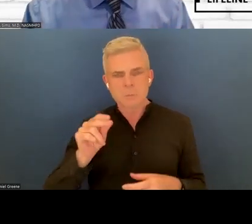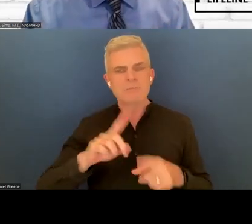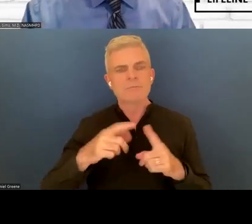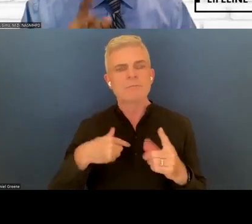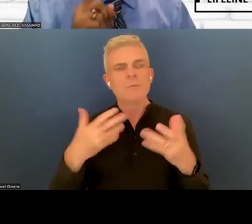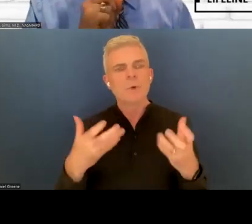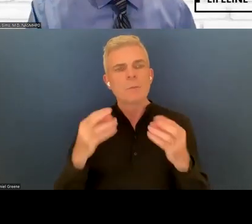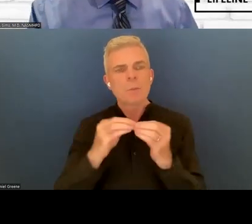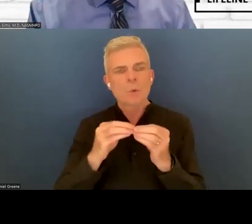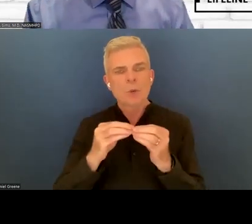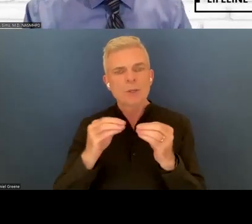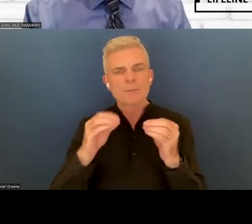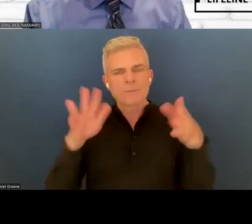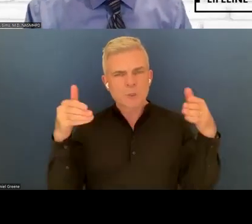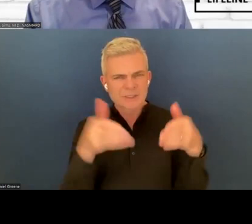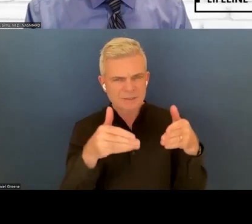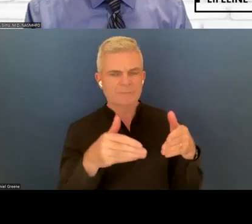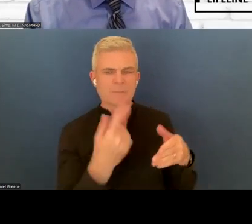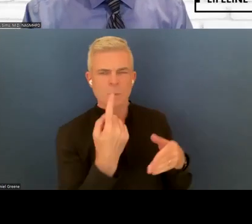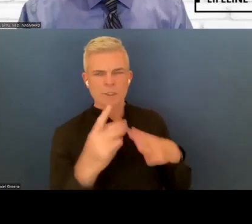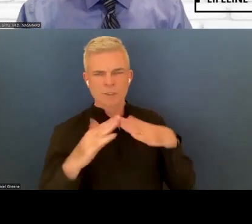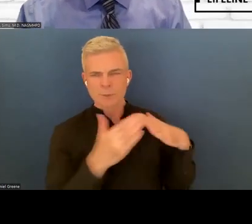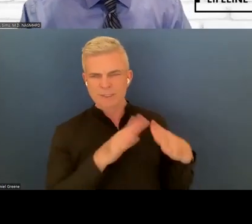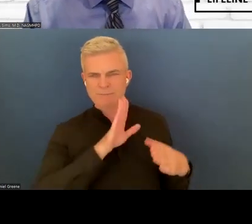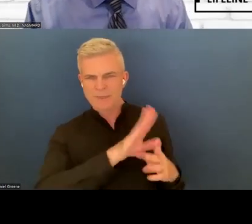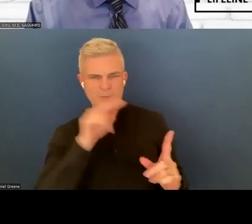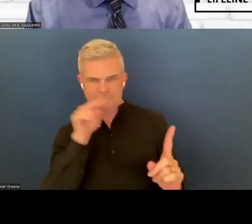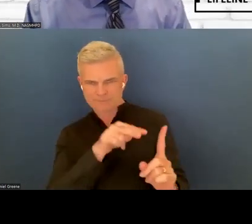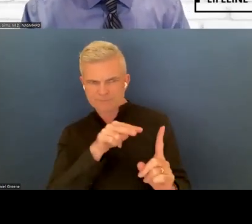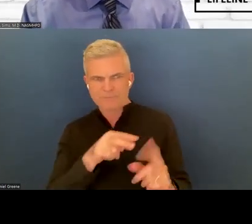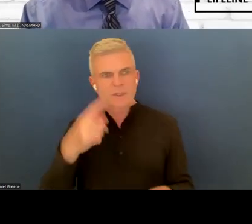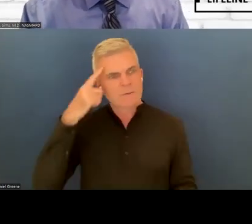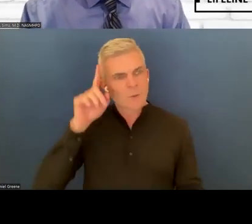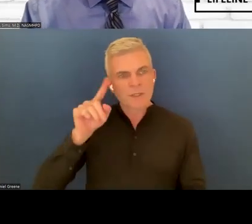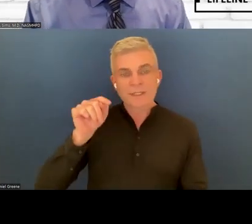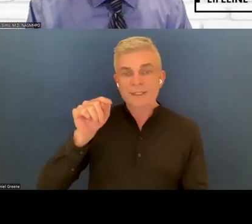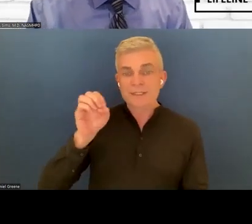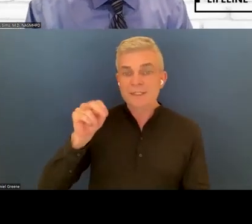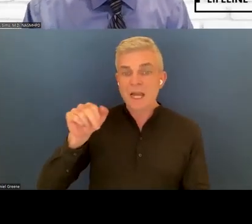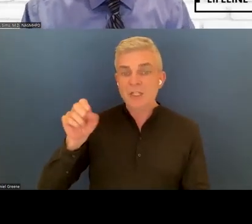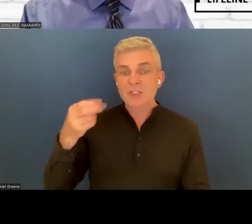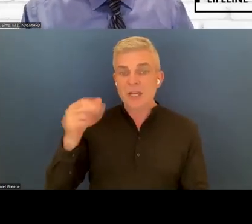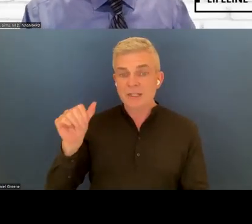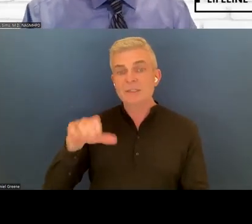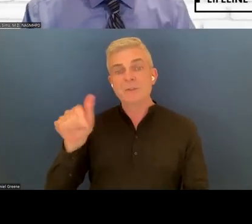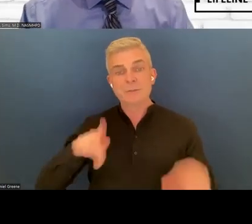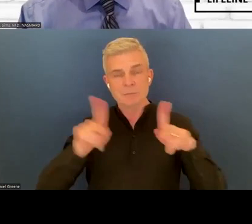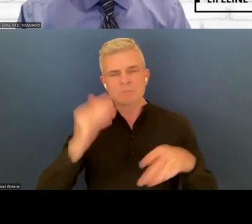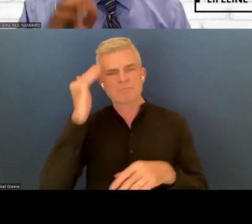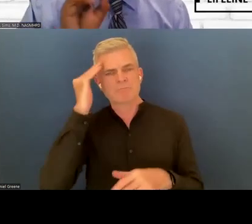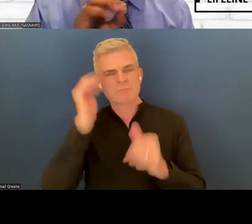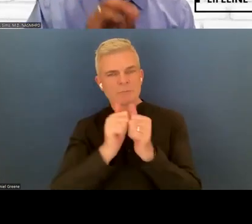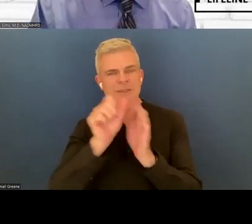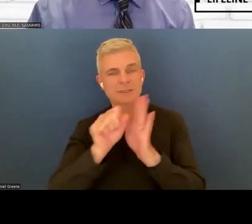and look at it from one community's perspective. Now, for Tanasha and others who may be familiar with the state of Maryland, I just want to